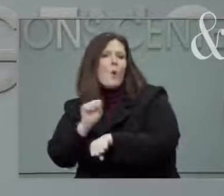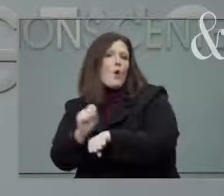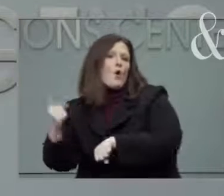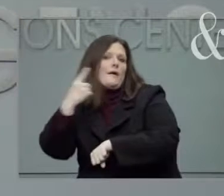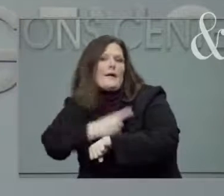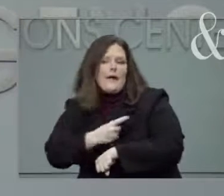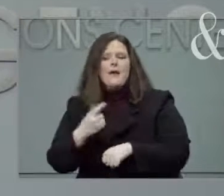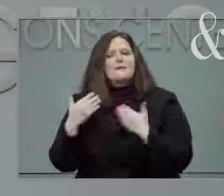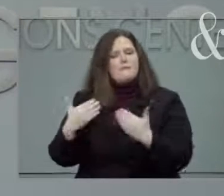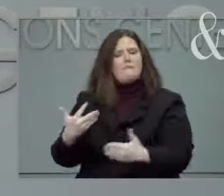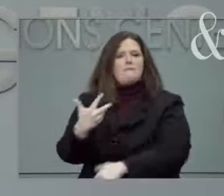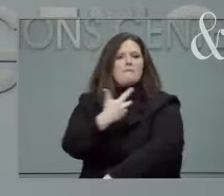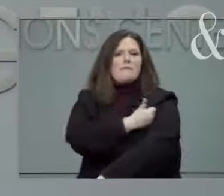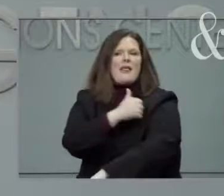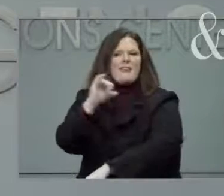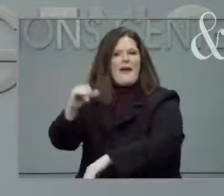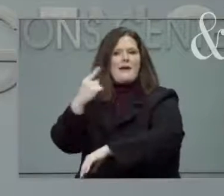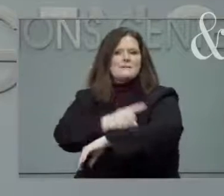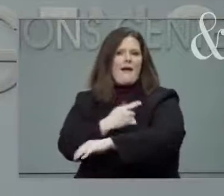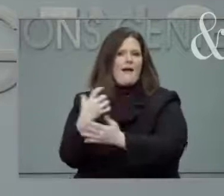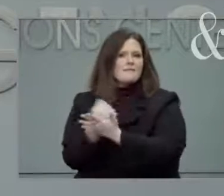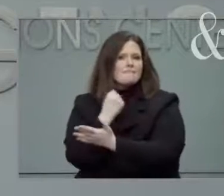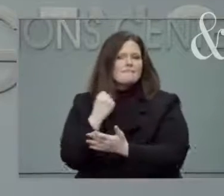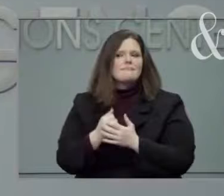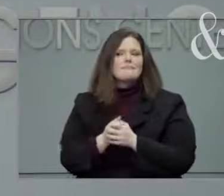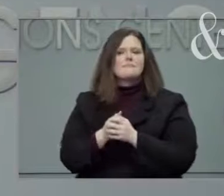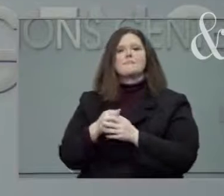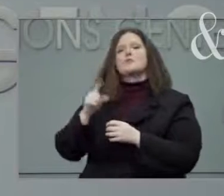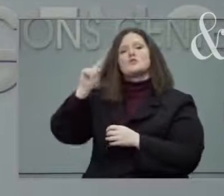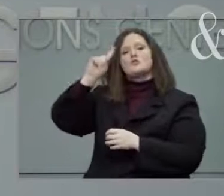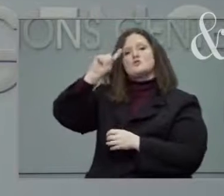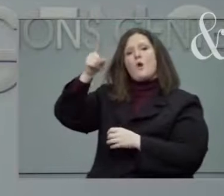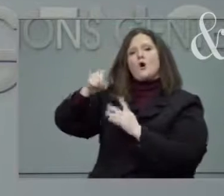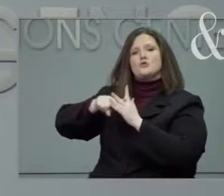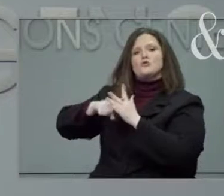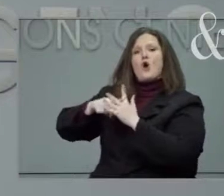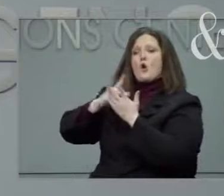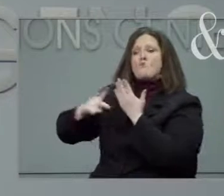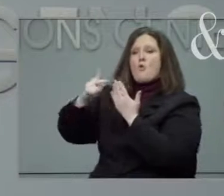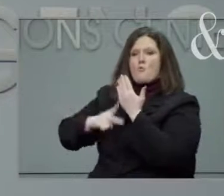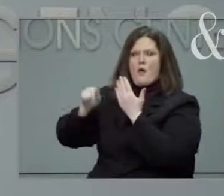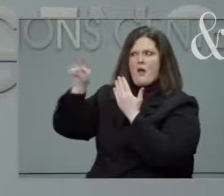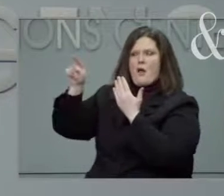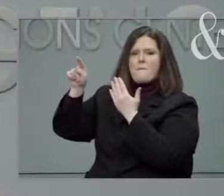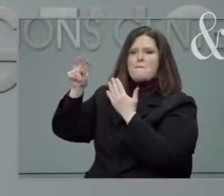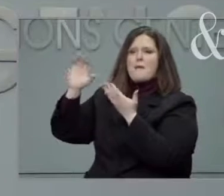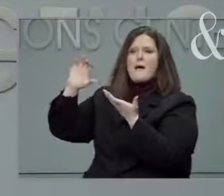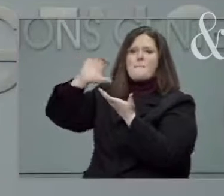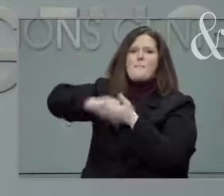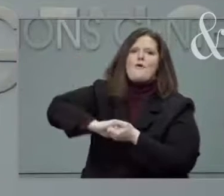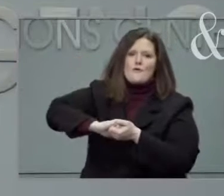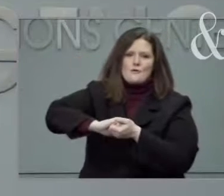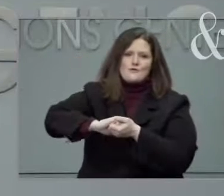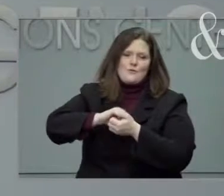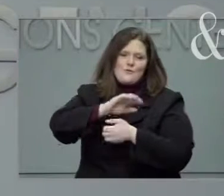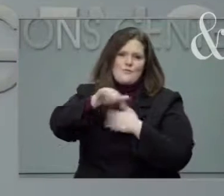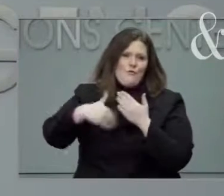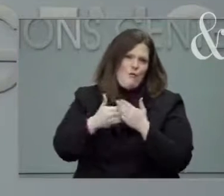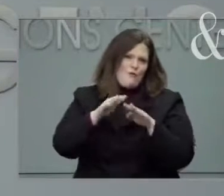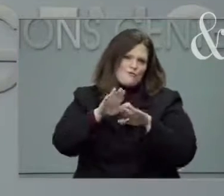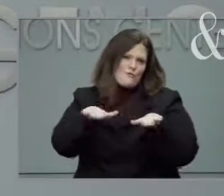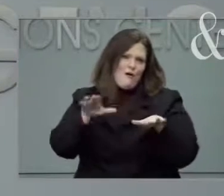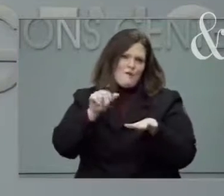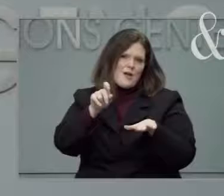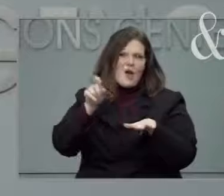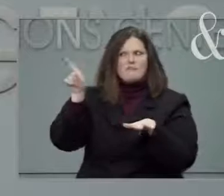Smart Start infrastructure that already works very closely with our childcare providers. And I want to thank them for continuing to work throughout this